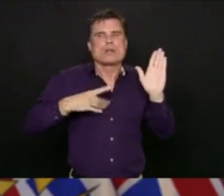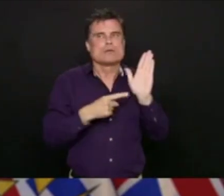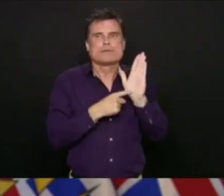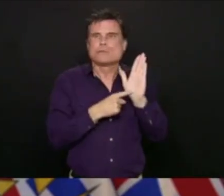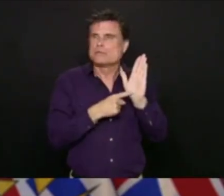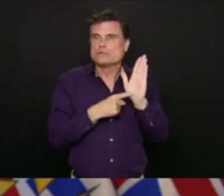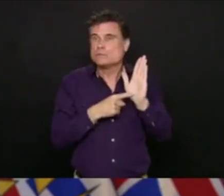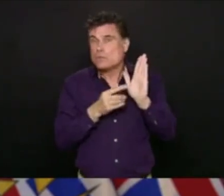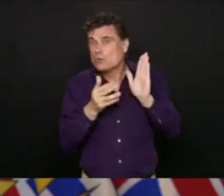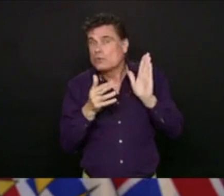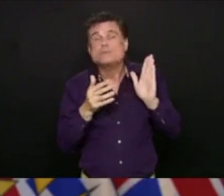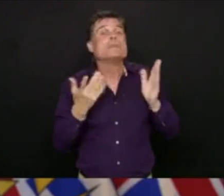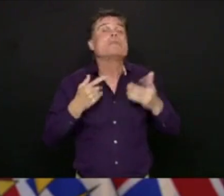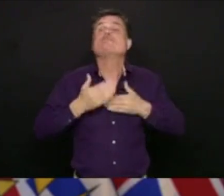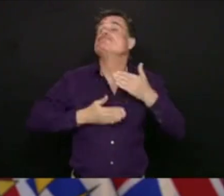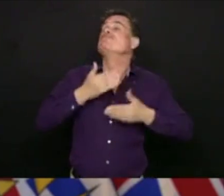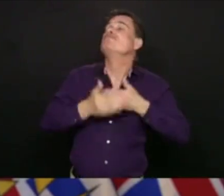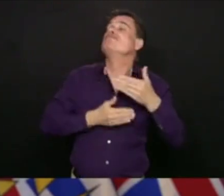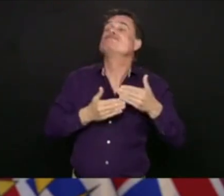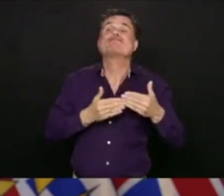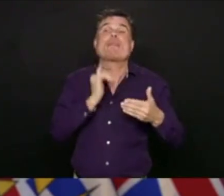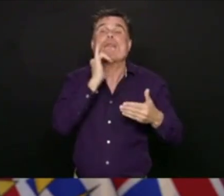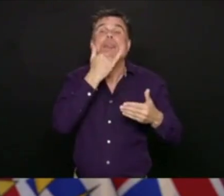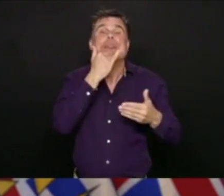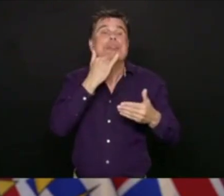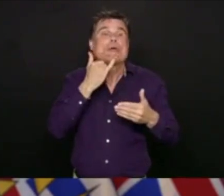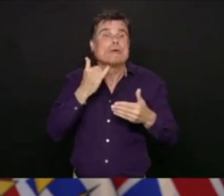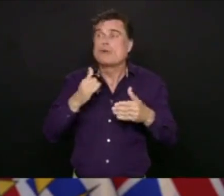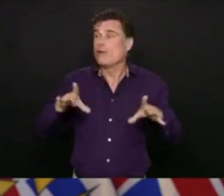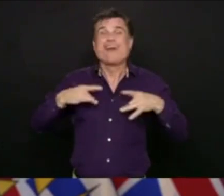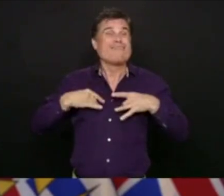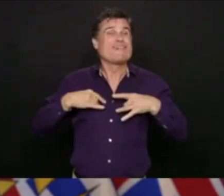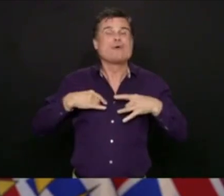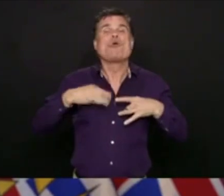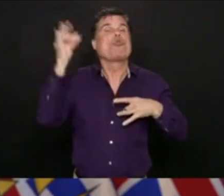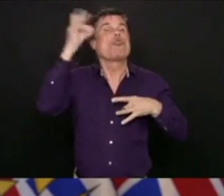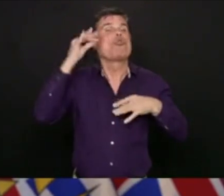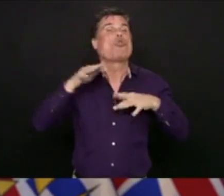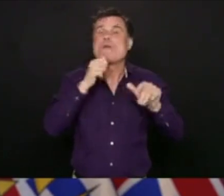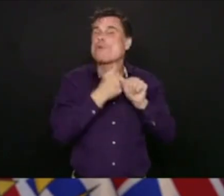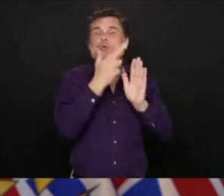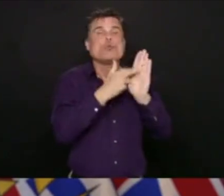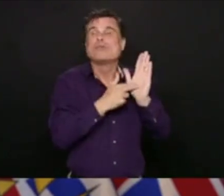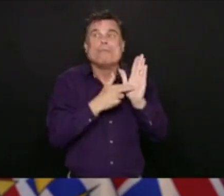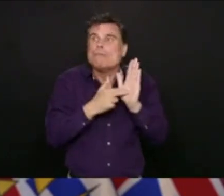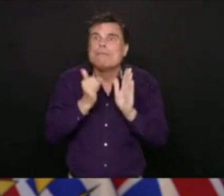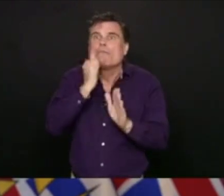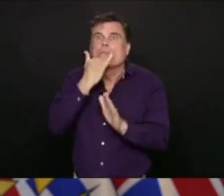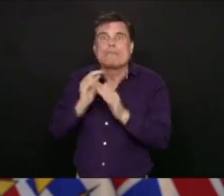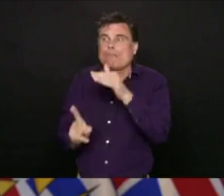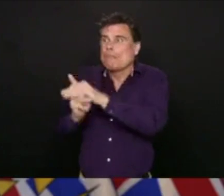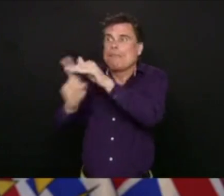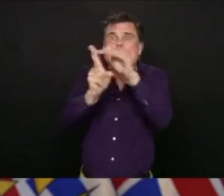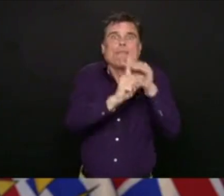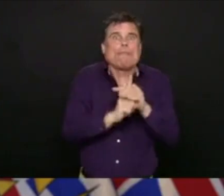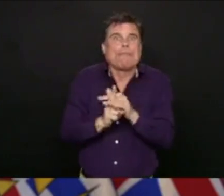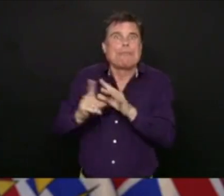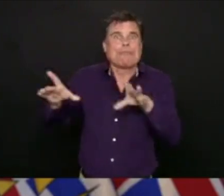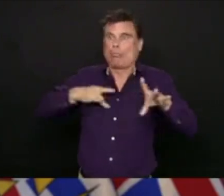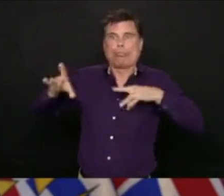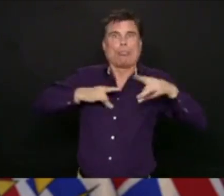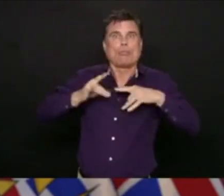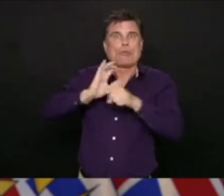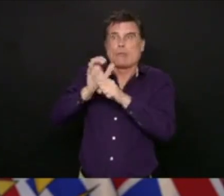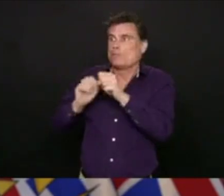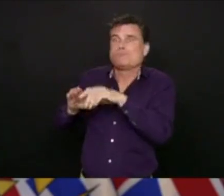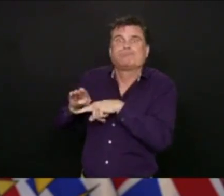the hard work and sacrifice that everybody here in BC has made. We cannot afford to have any missteps as we